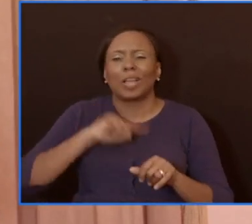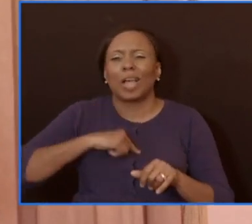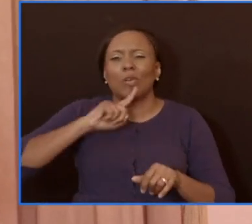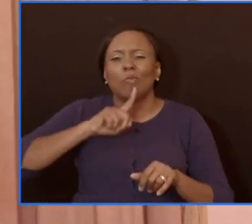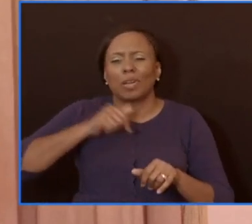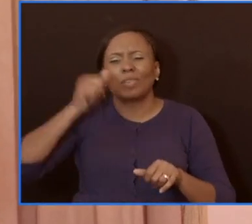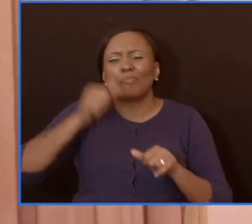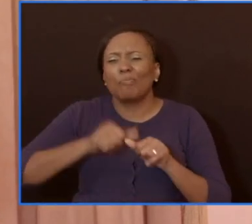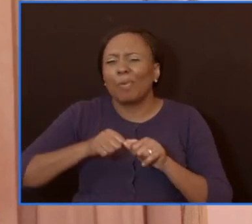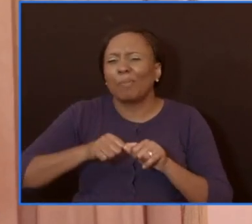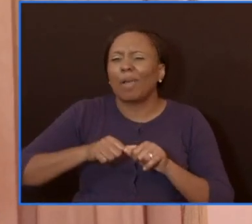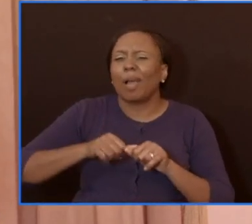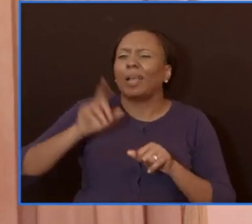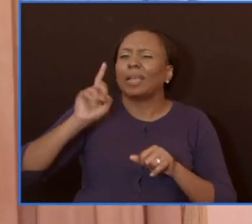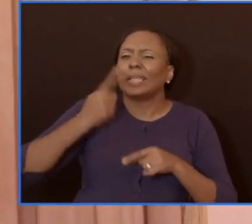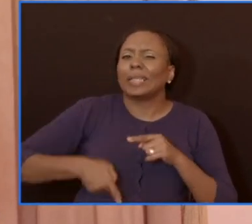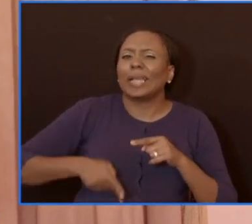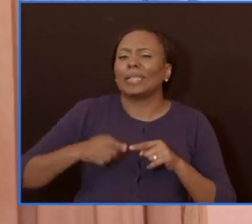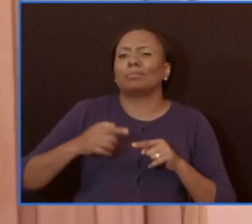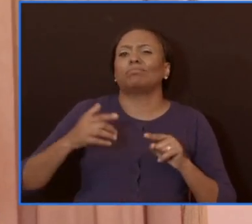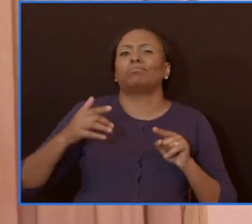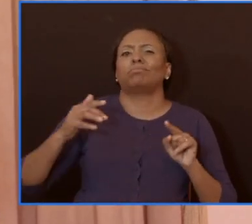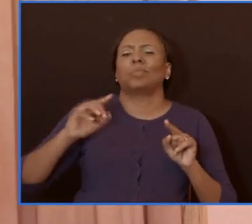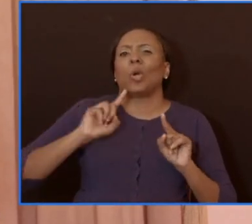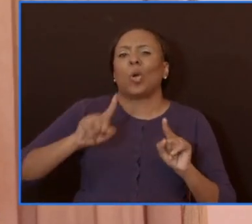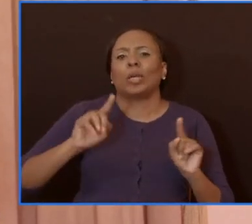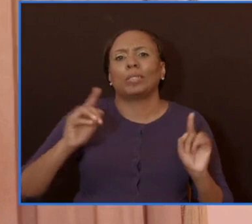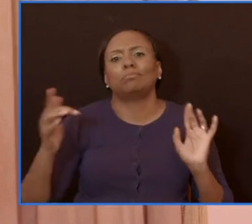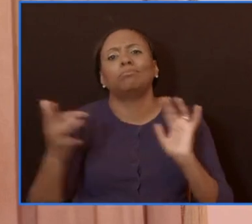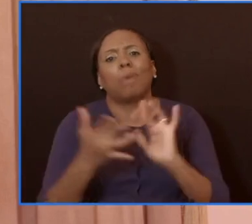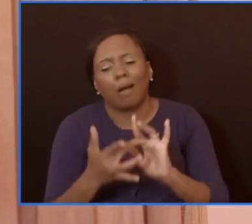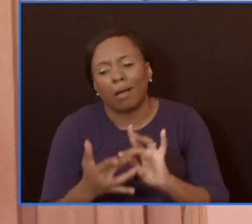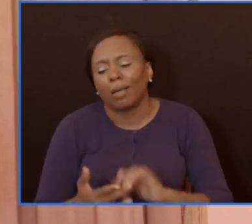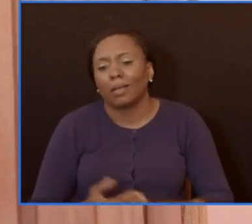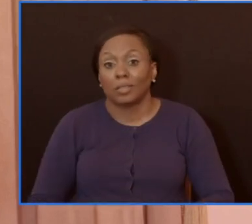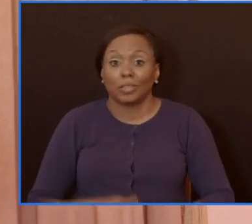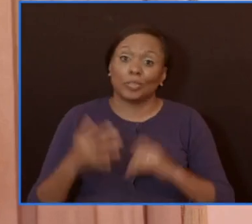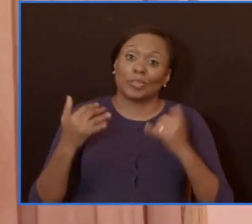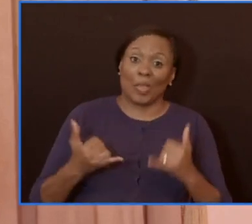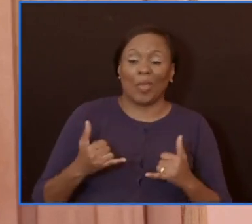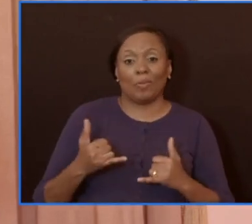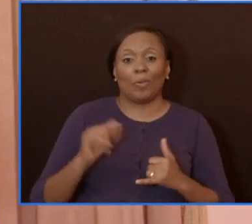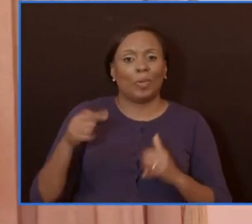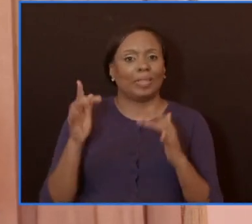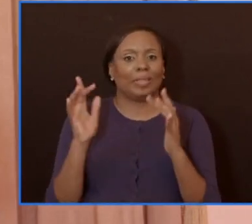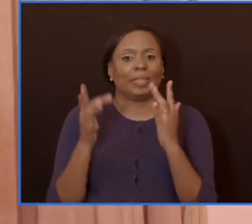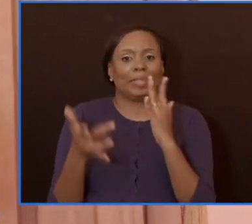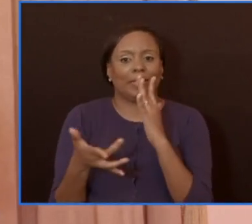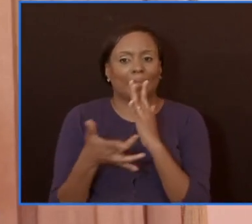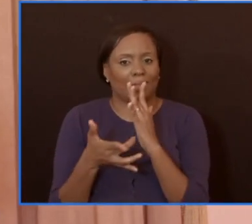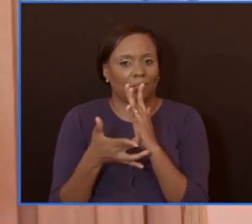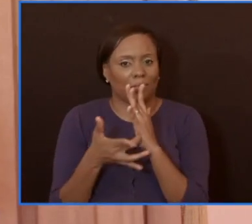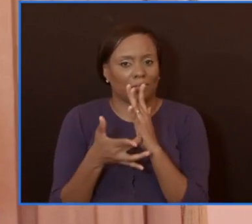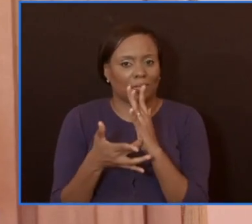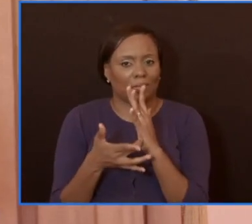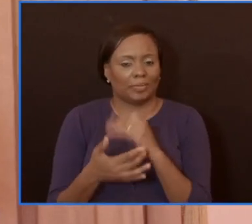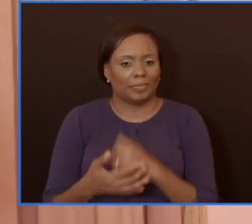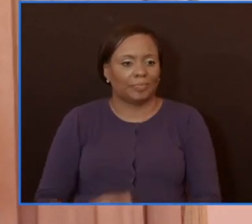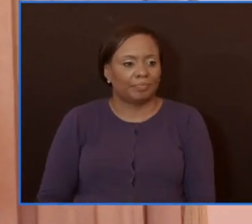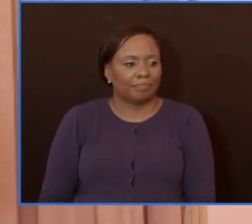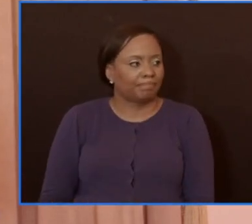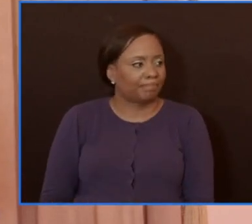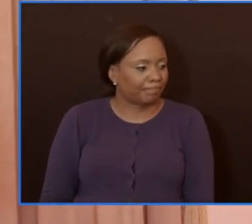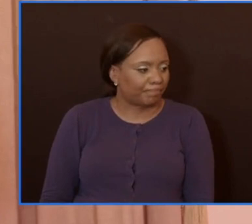us protect them, let us drop off the packages, and let us do the electronic visits where possible. Similarly,